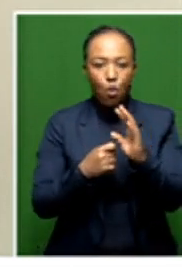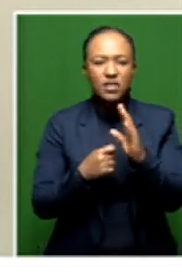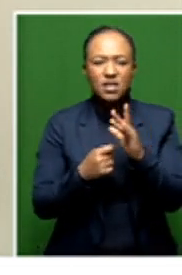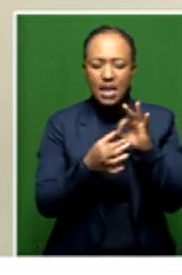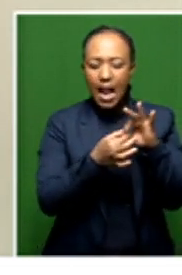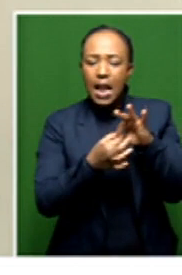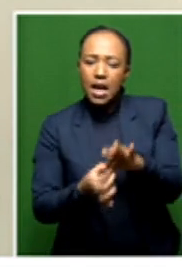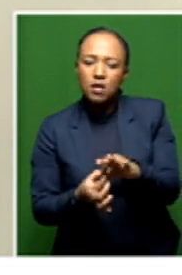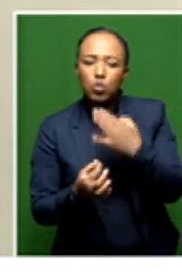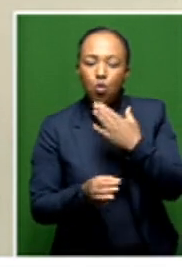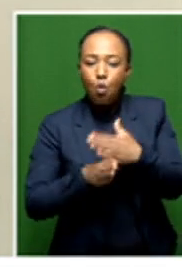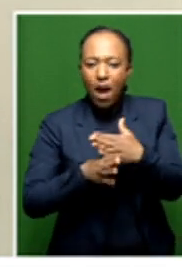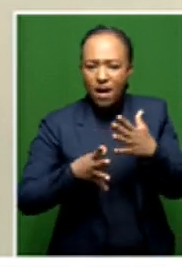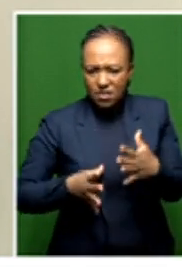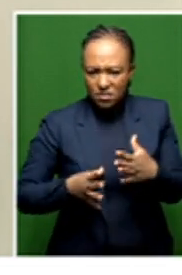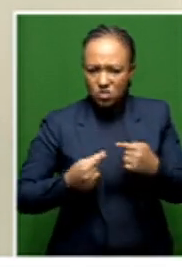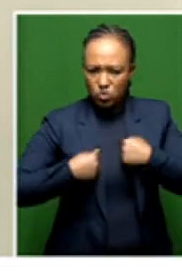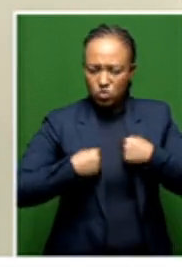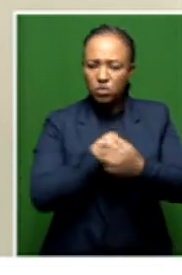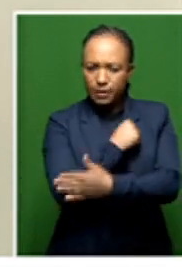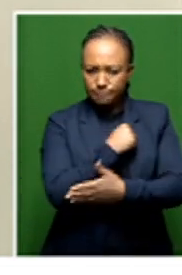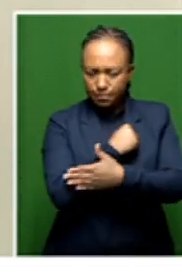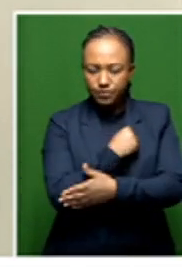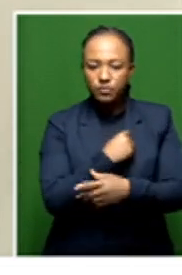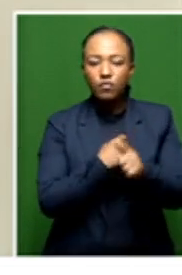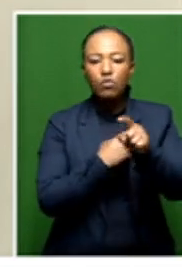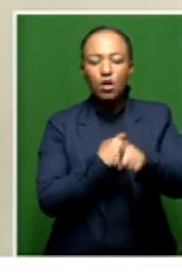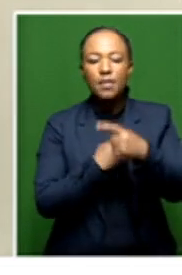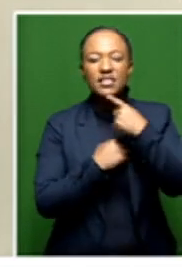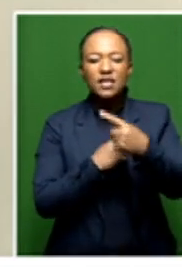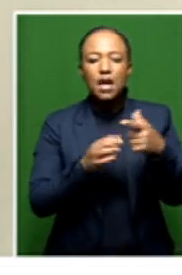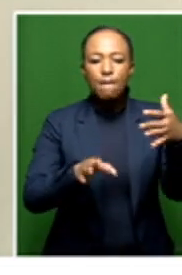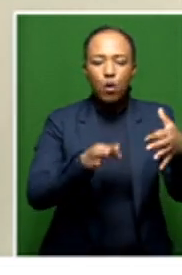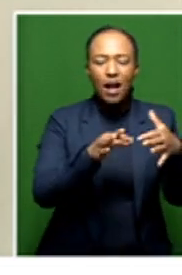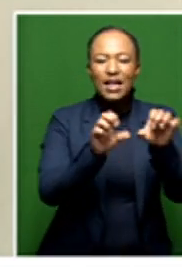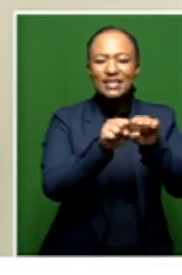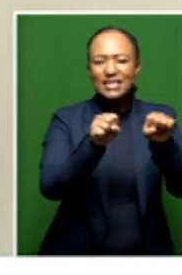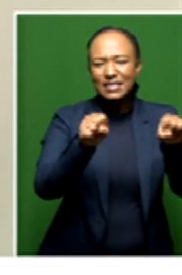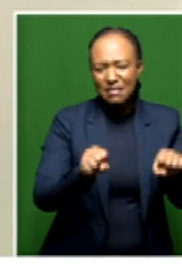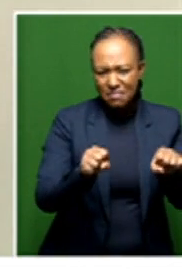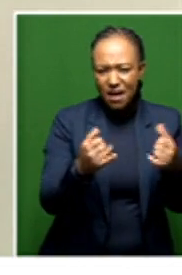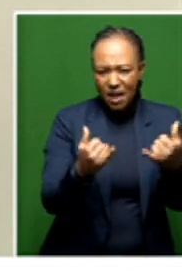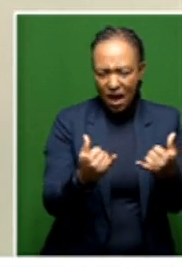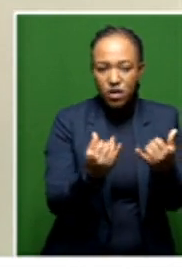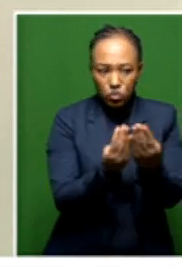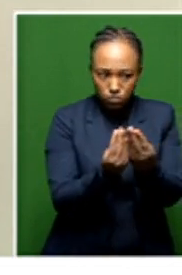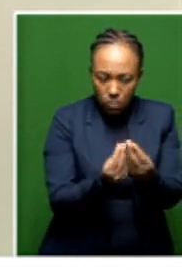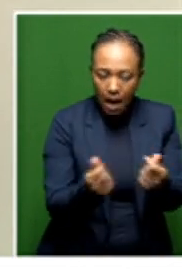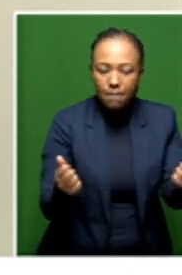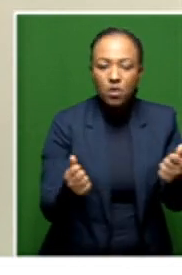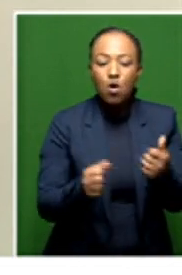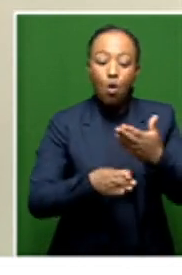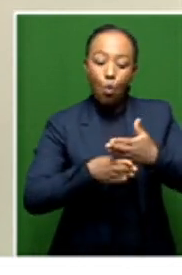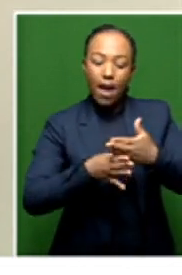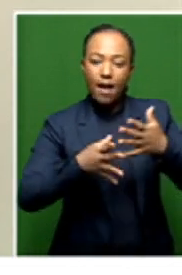our country. And of course, as we say, we need to deal with the political system that we're operating under. For workers in